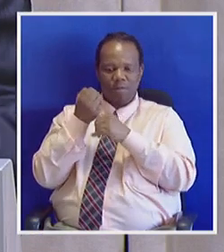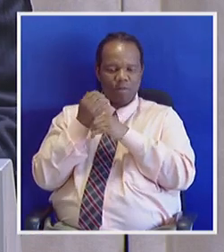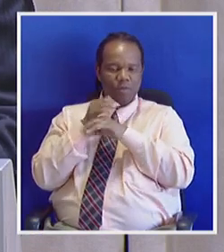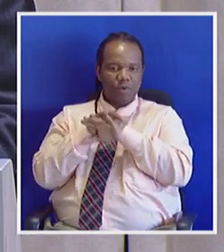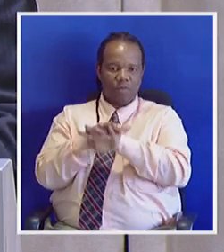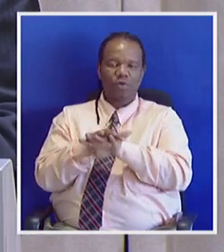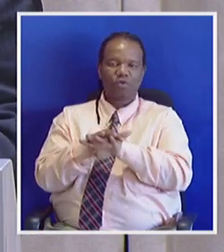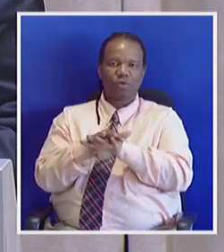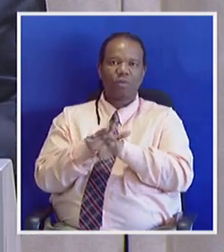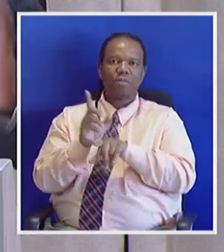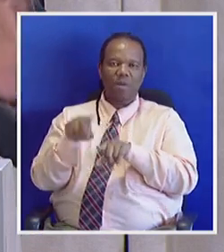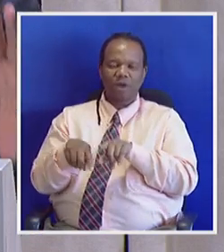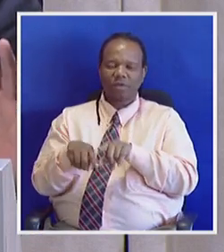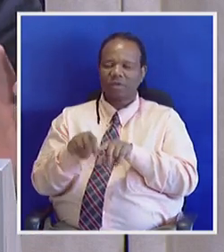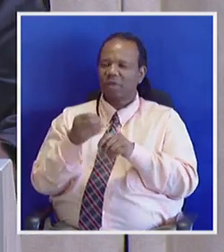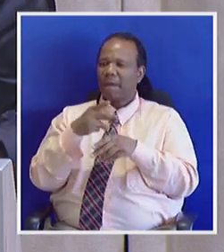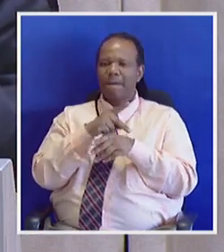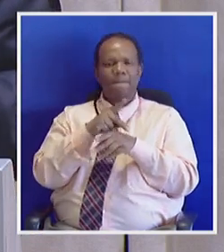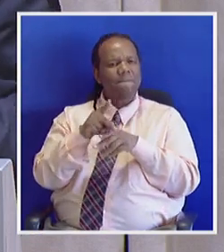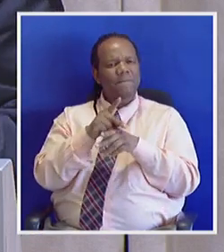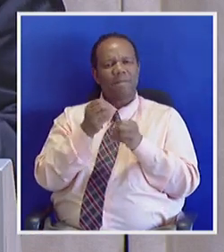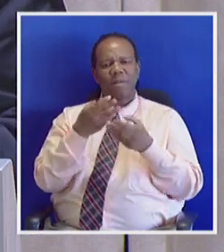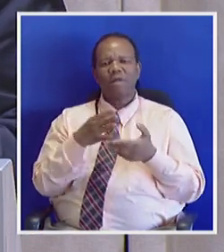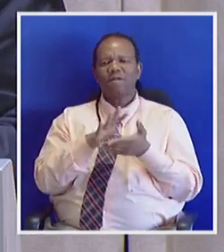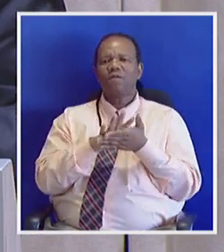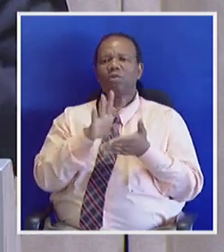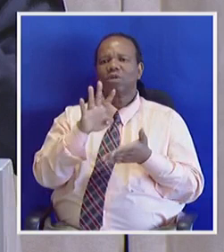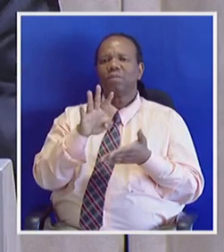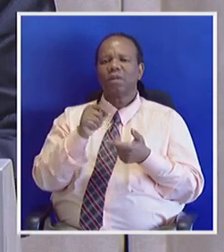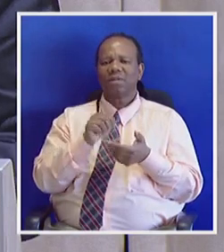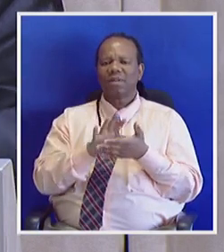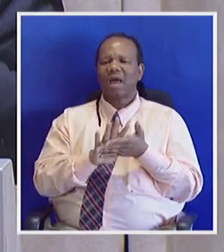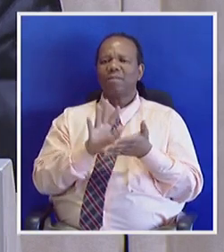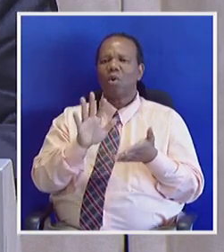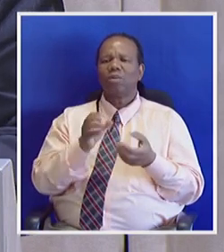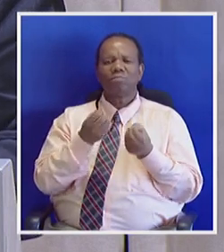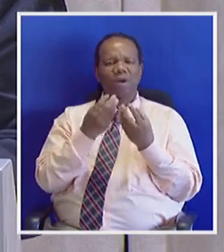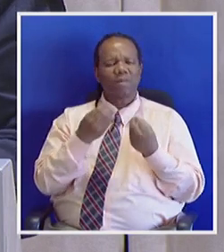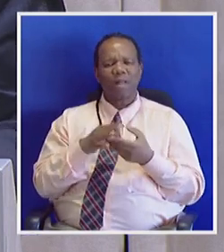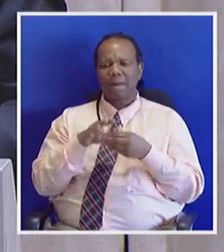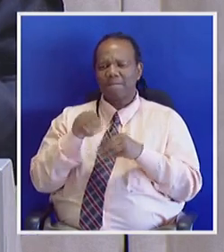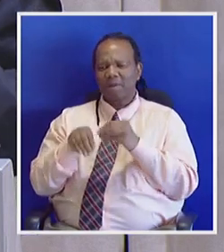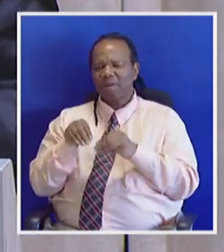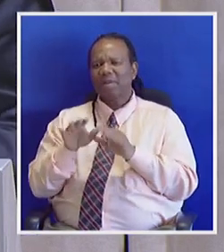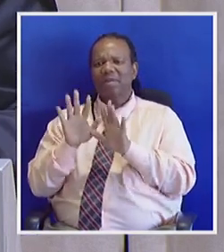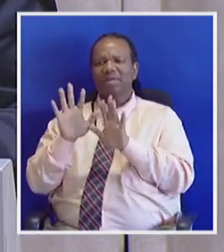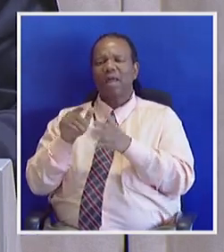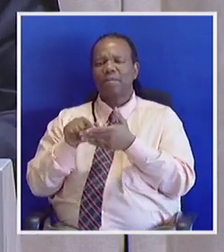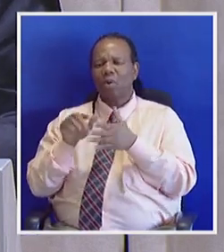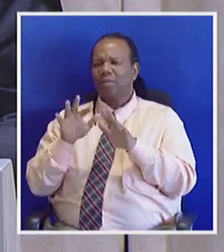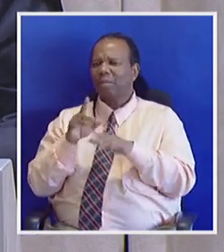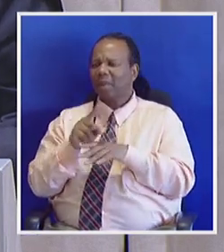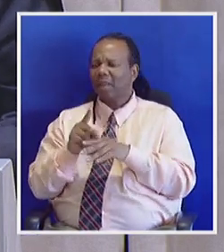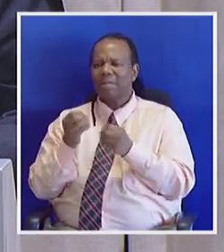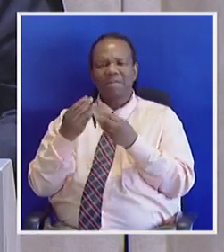number of plans, the 14-point plan, the 9-point plan, and also in mining, the 10-point plan. We have